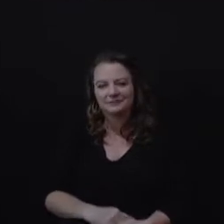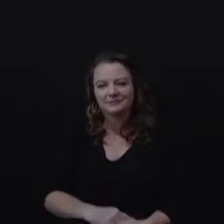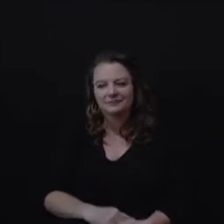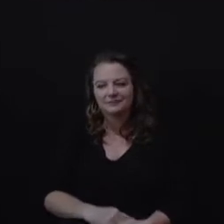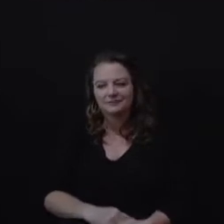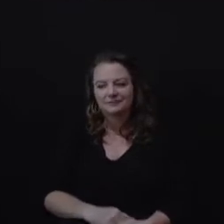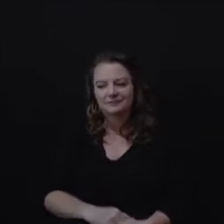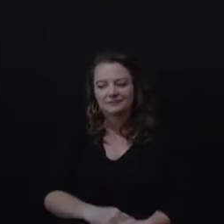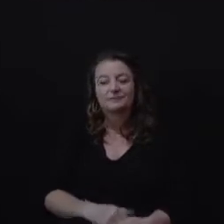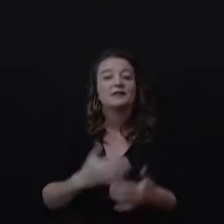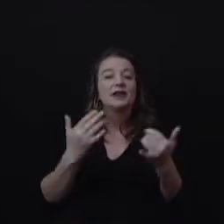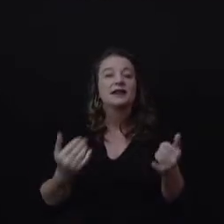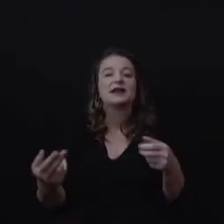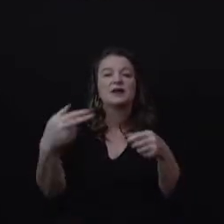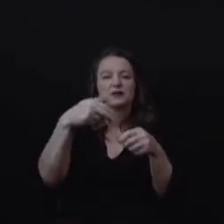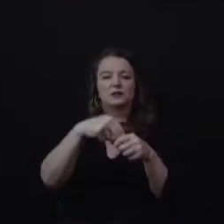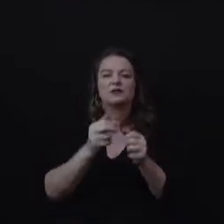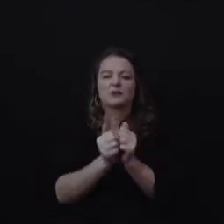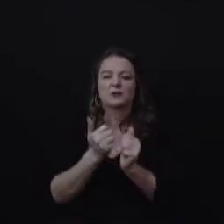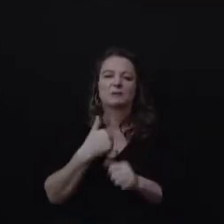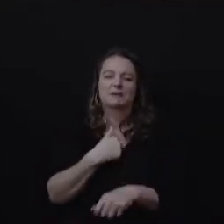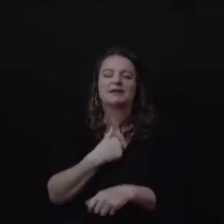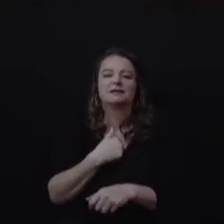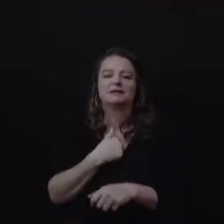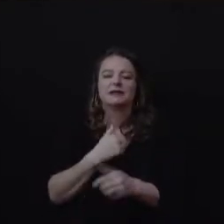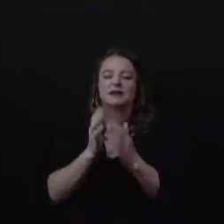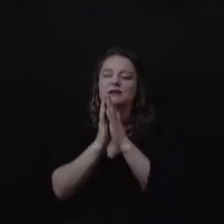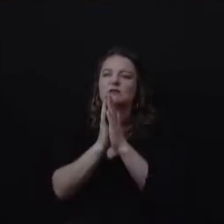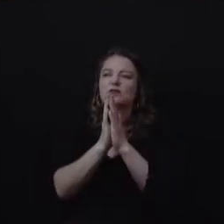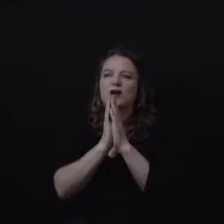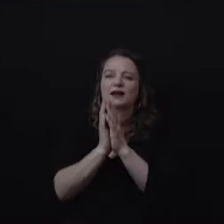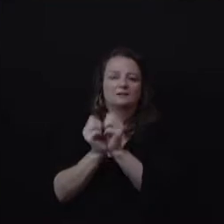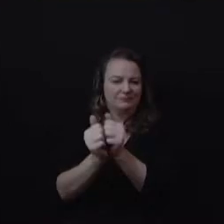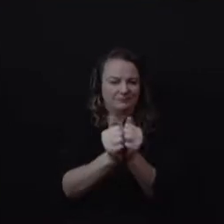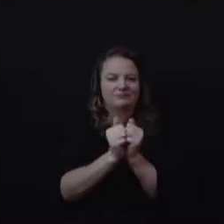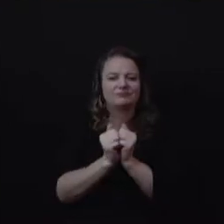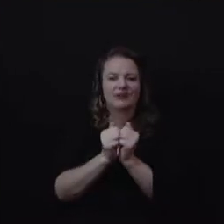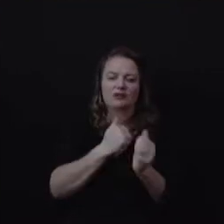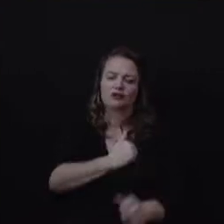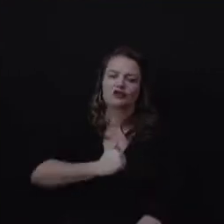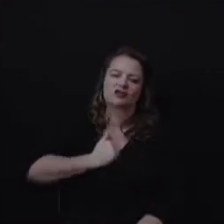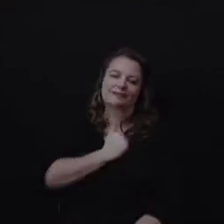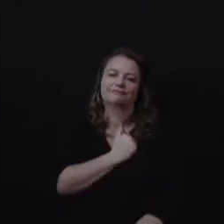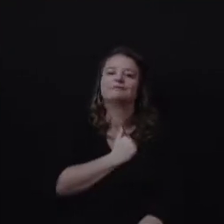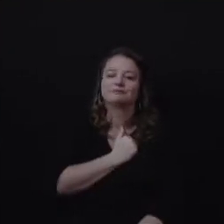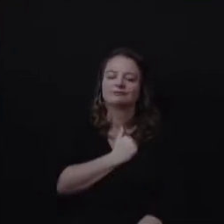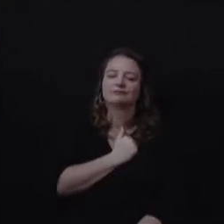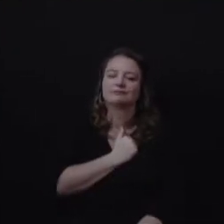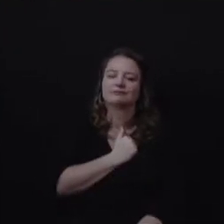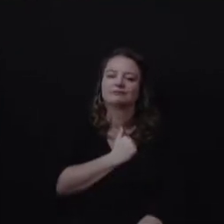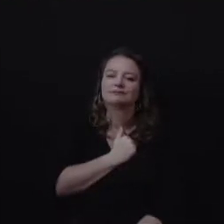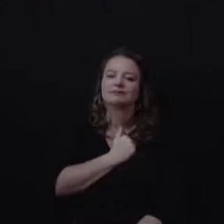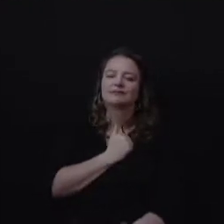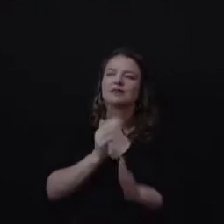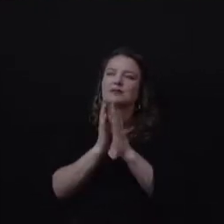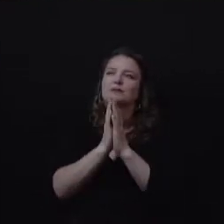So now would you join with me in this prayer of contrition, a prayer of